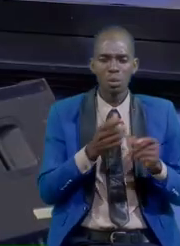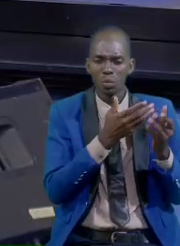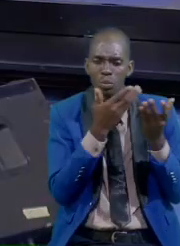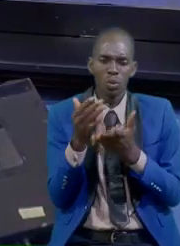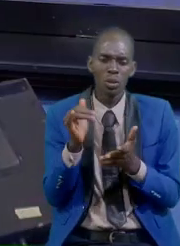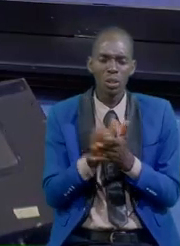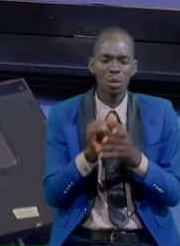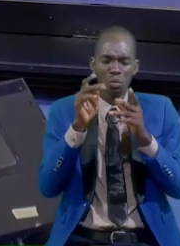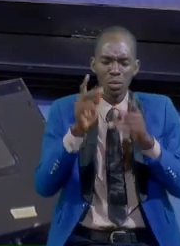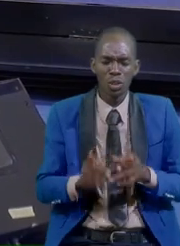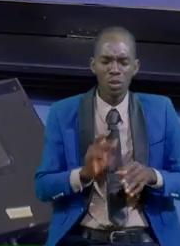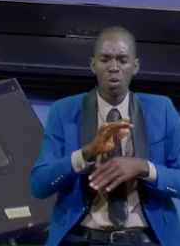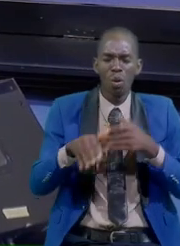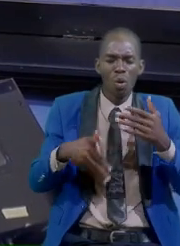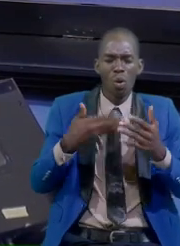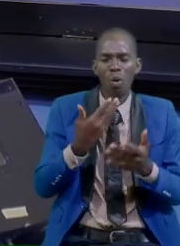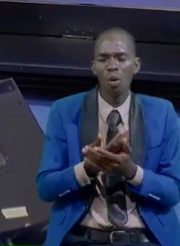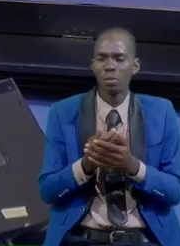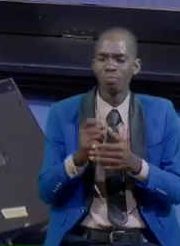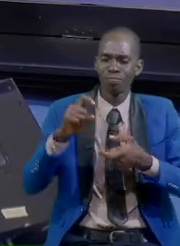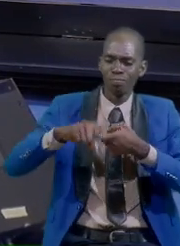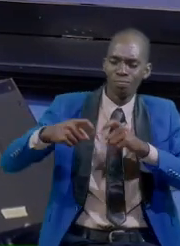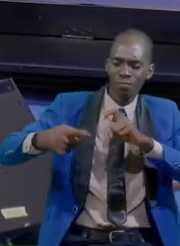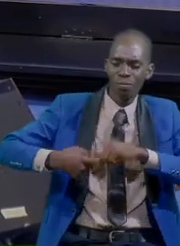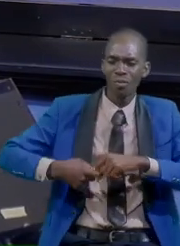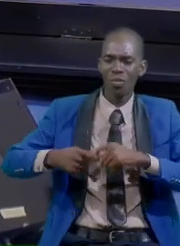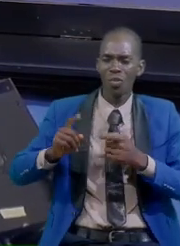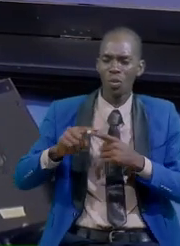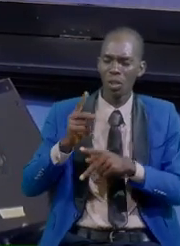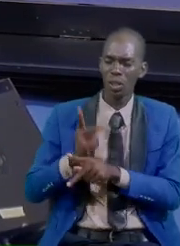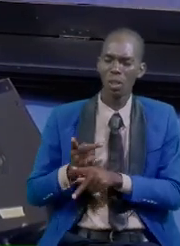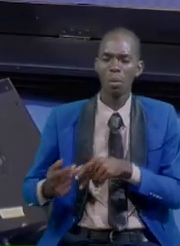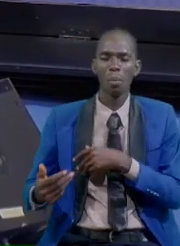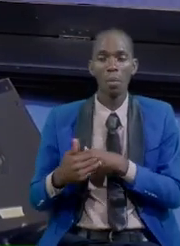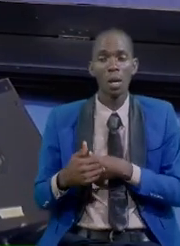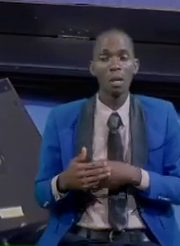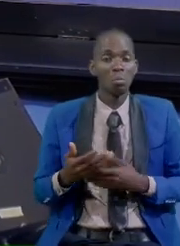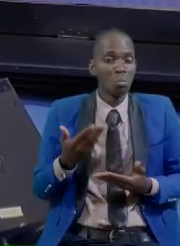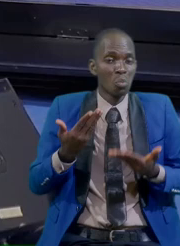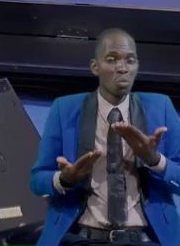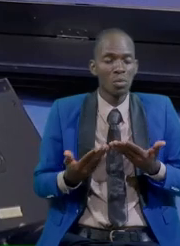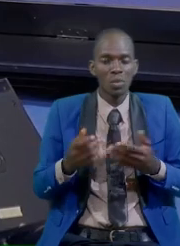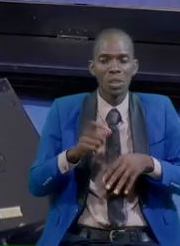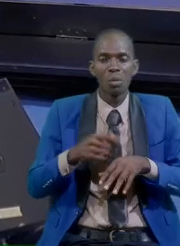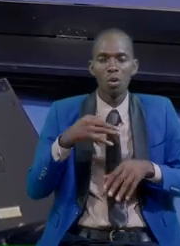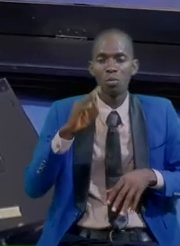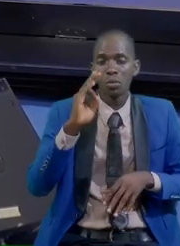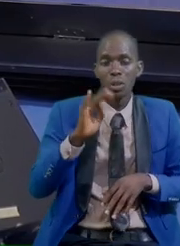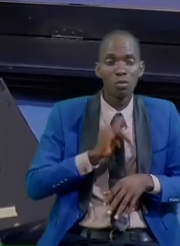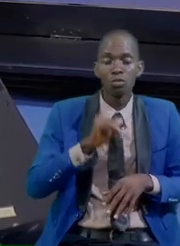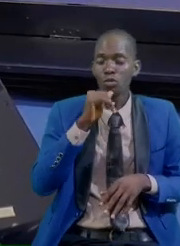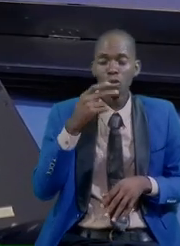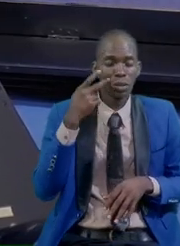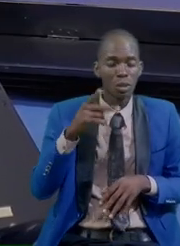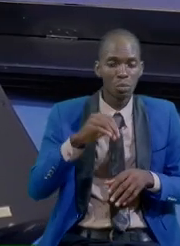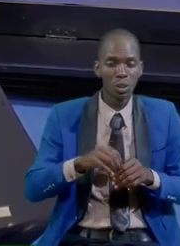up. And while I was preaching, I didn't see him in the physical. I saw him in the spiritual.